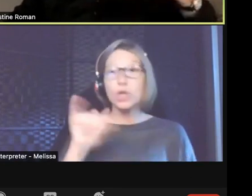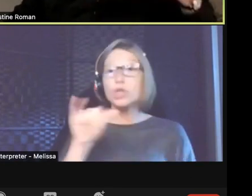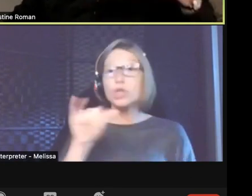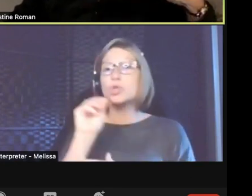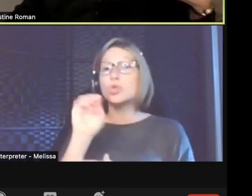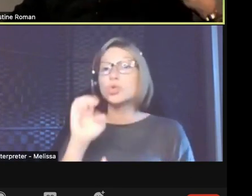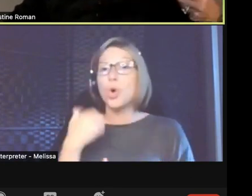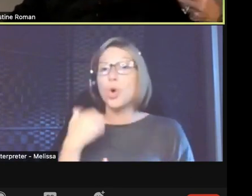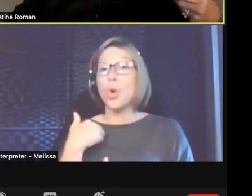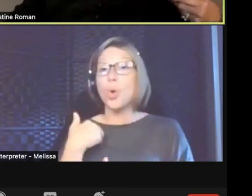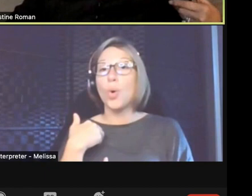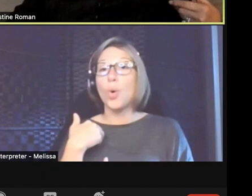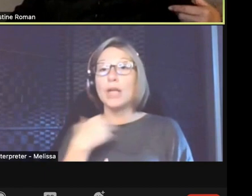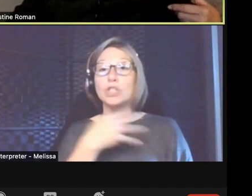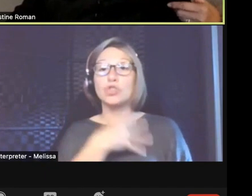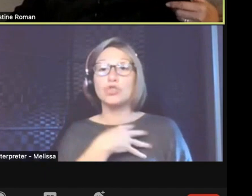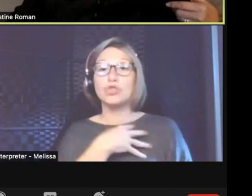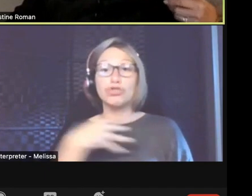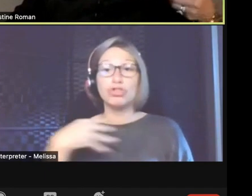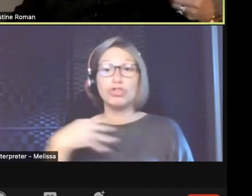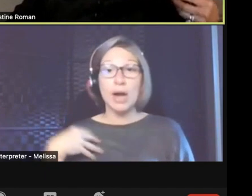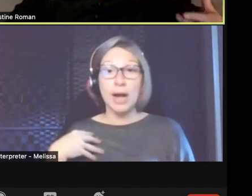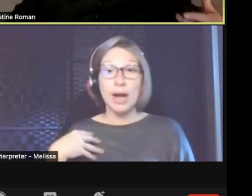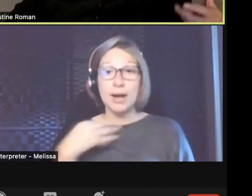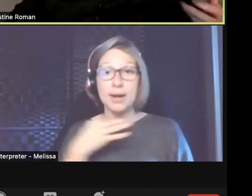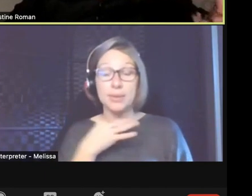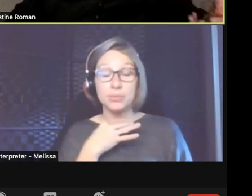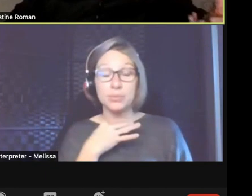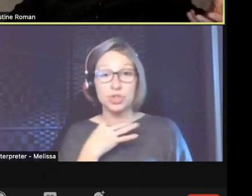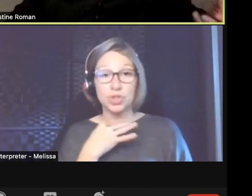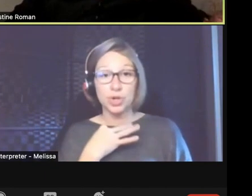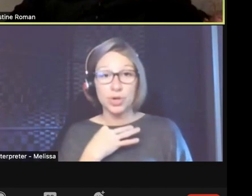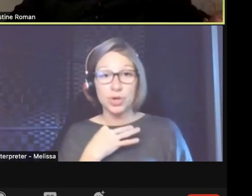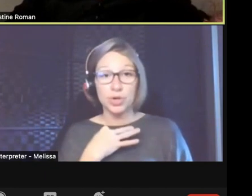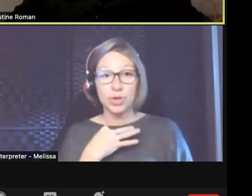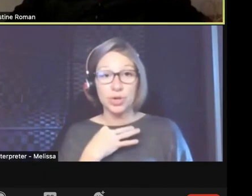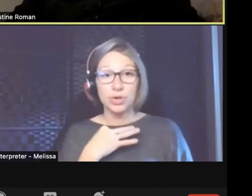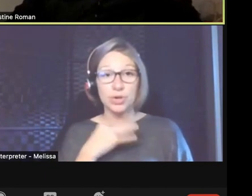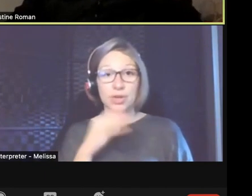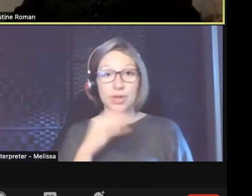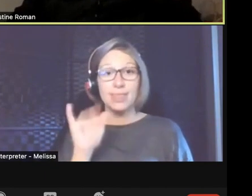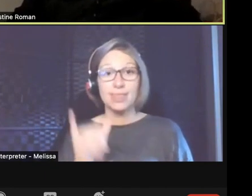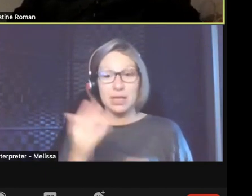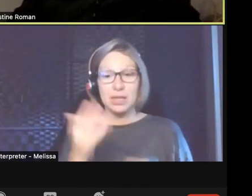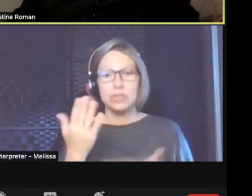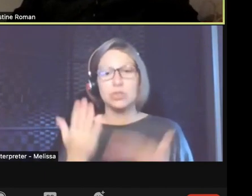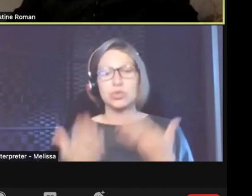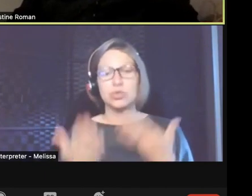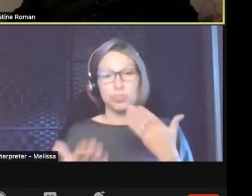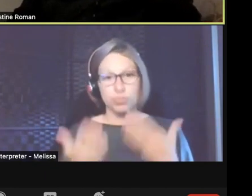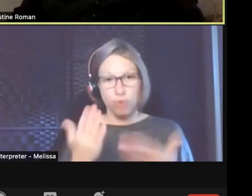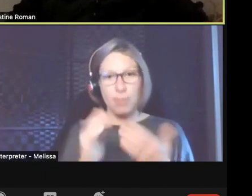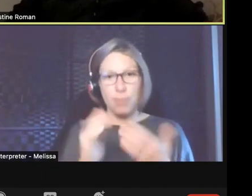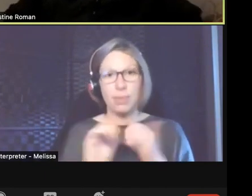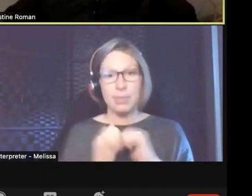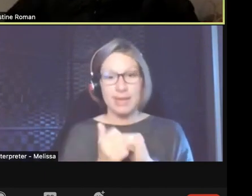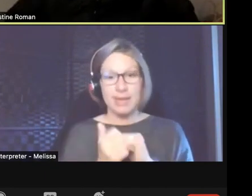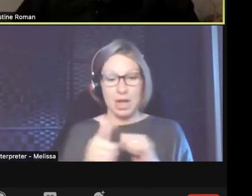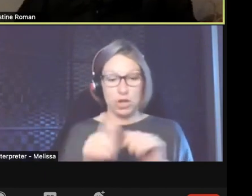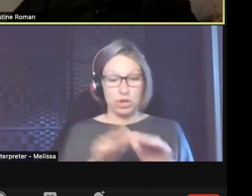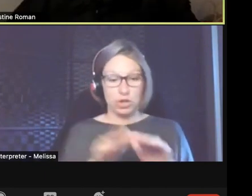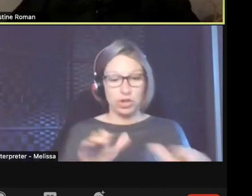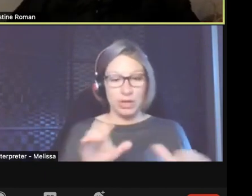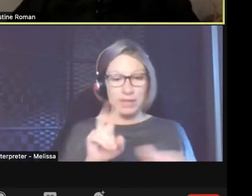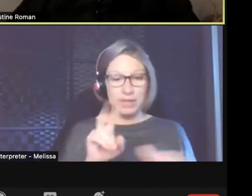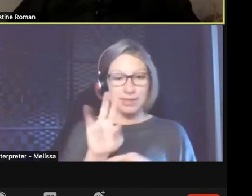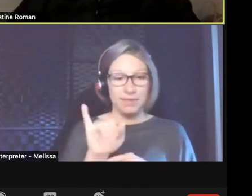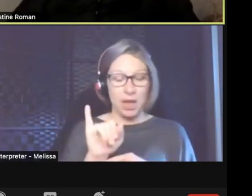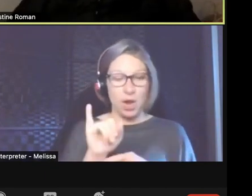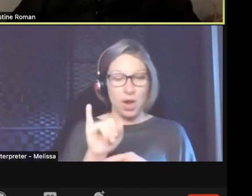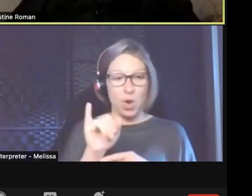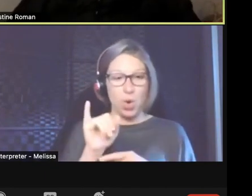striped shirt, that's probably how that child with CBI is memorizing who these people